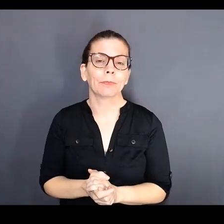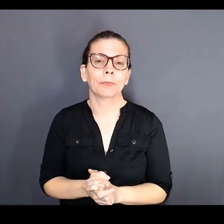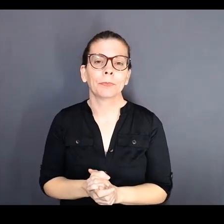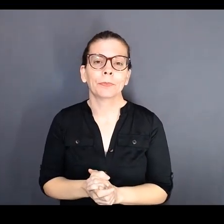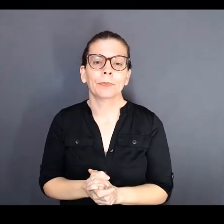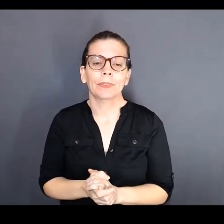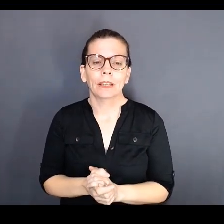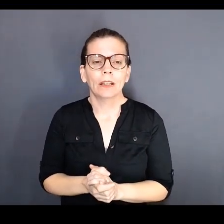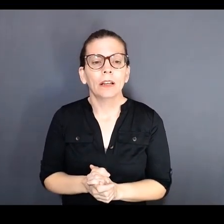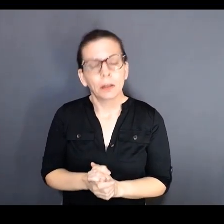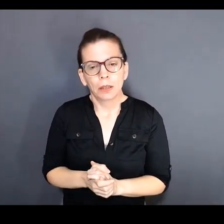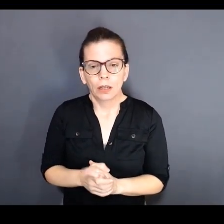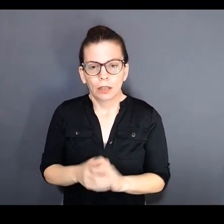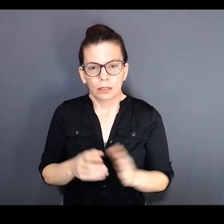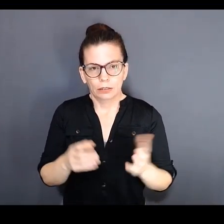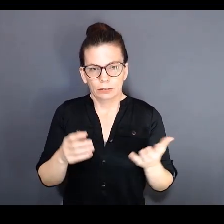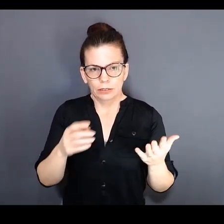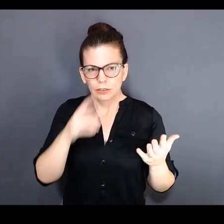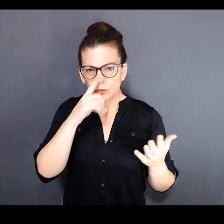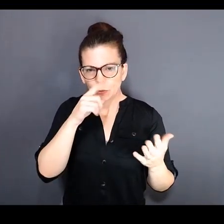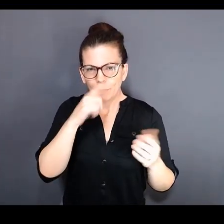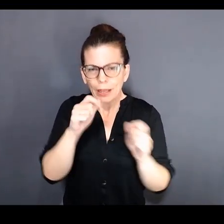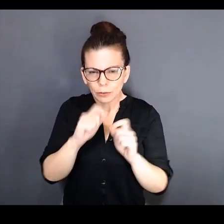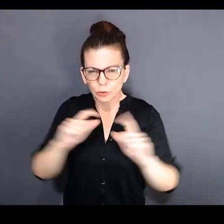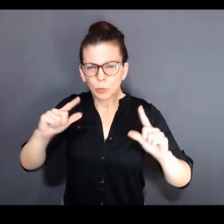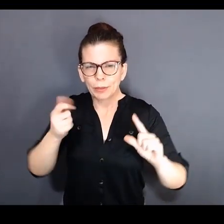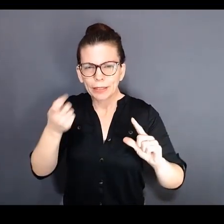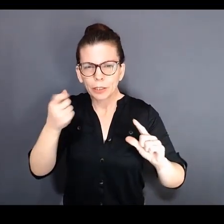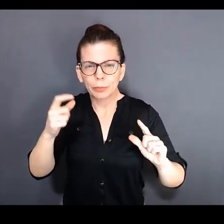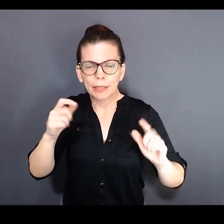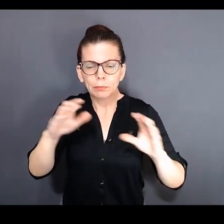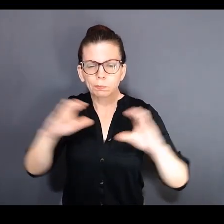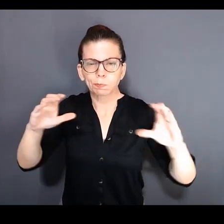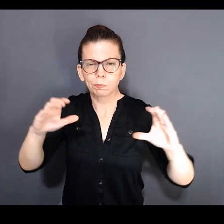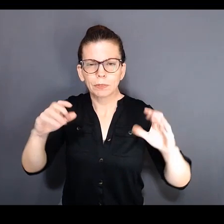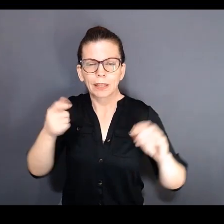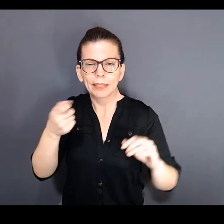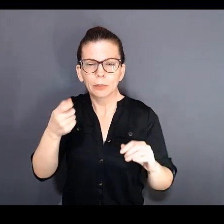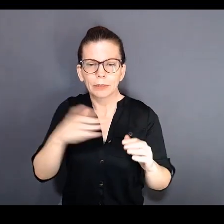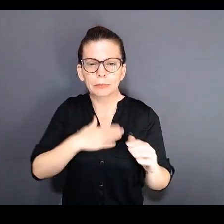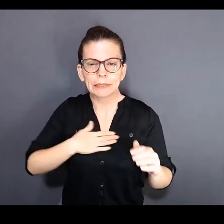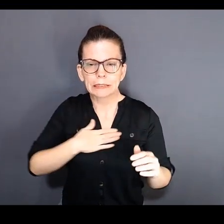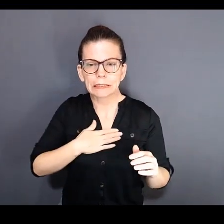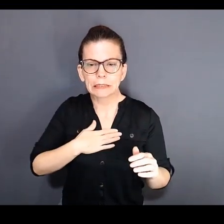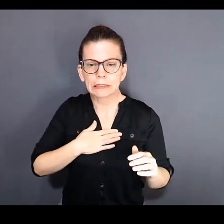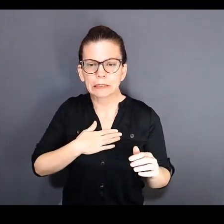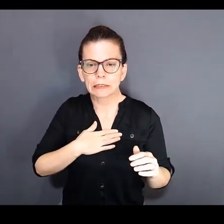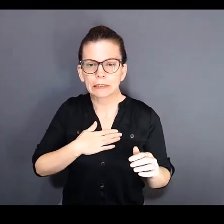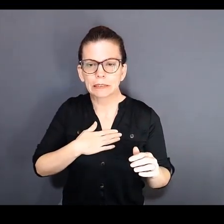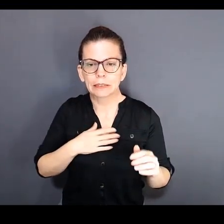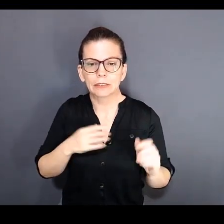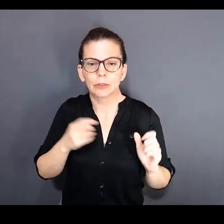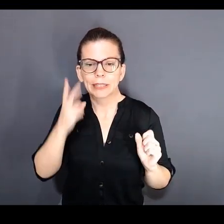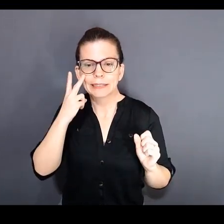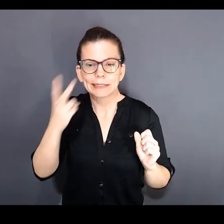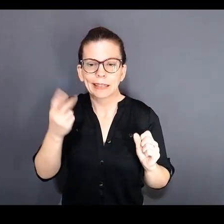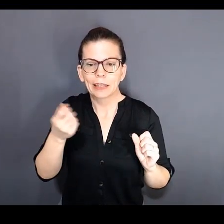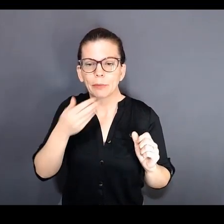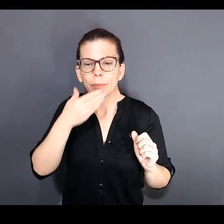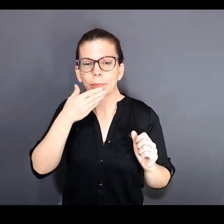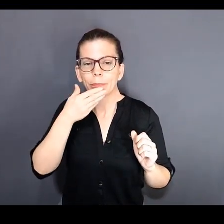excellent. All right. Can you please zoom in a bit, just a